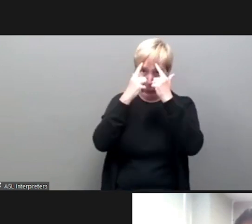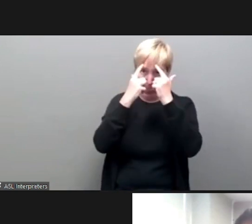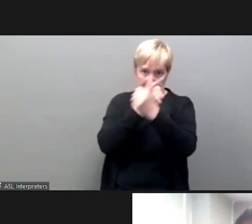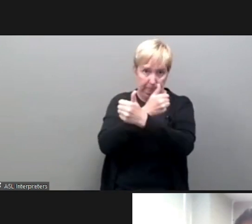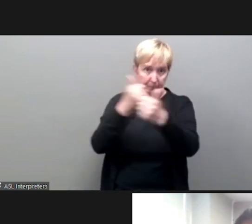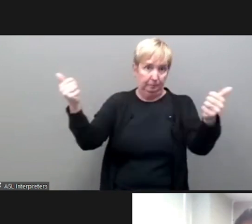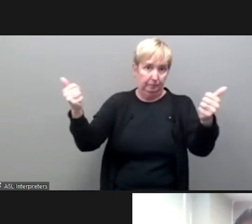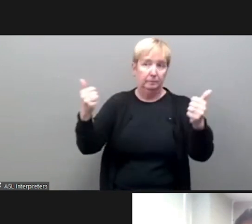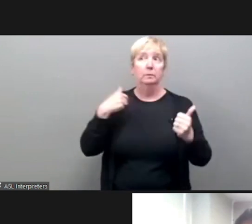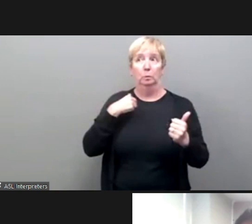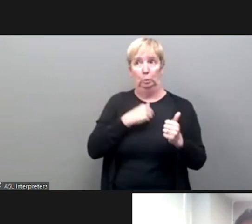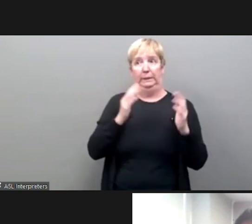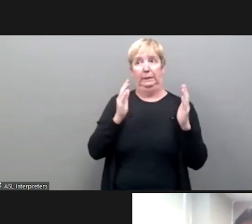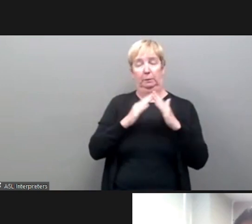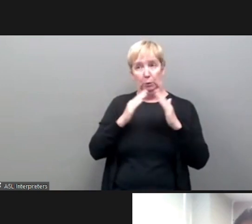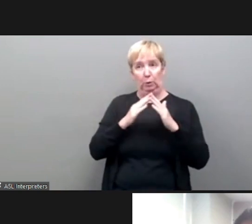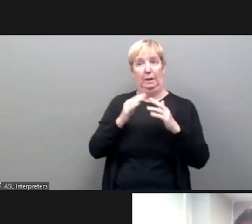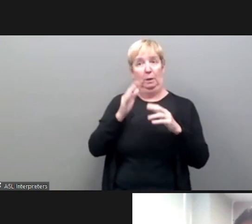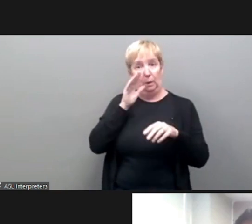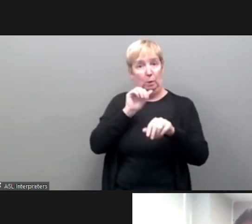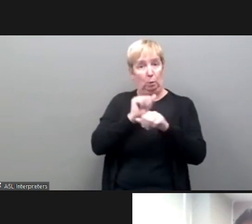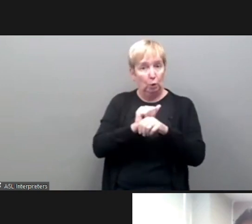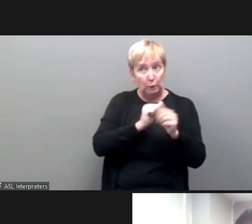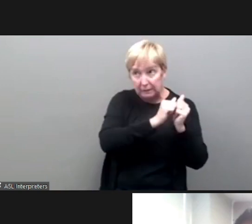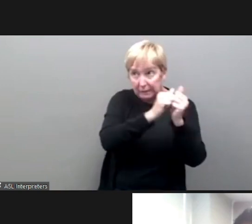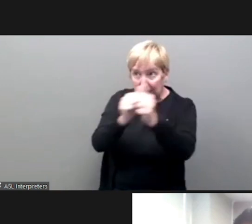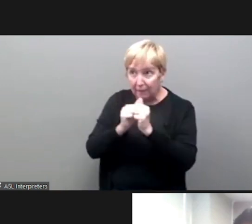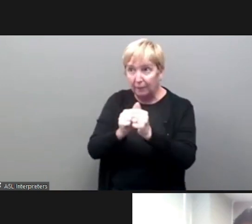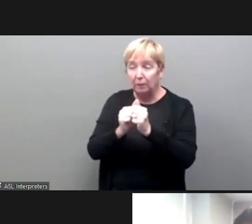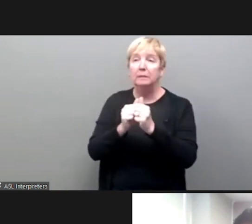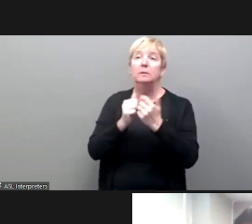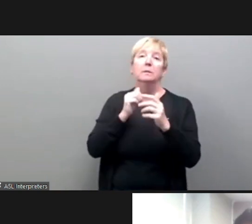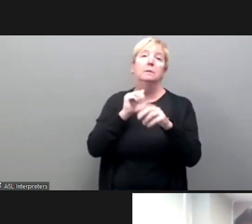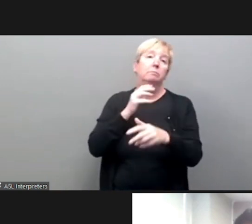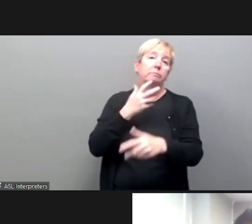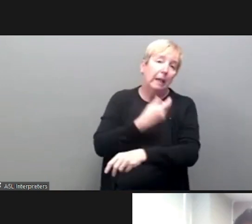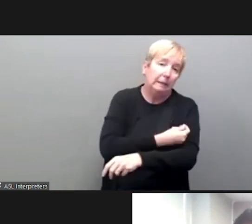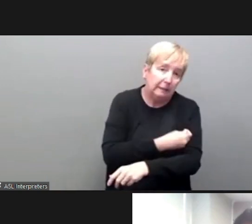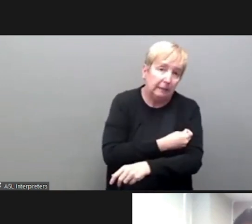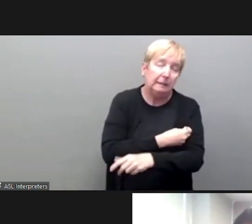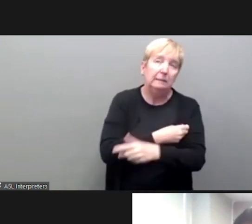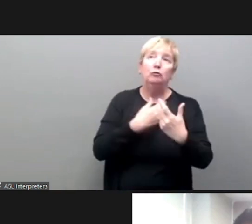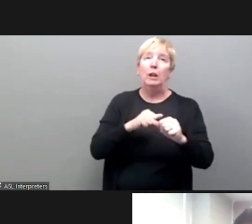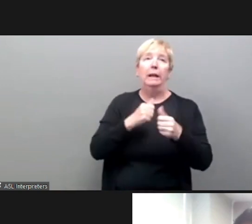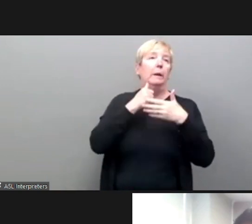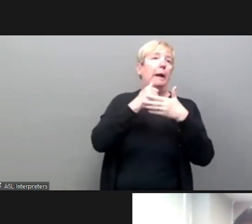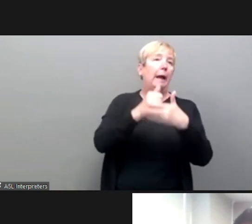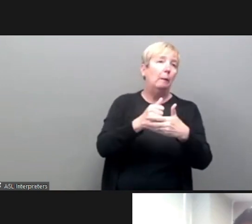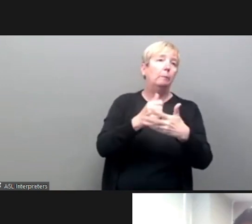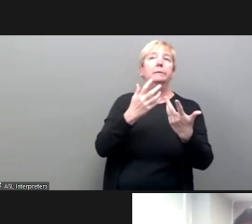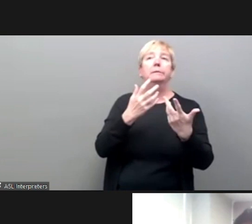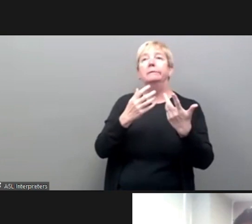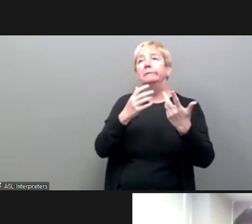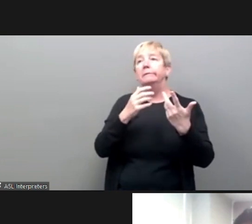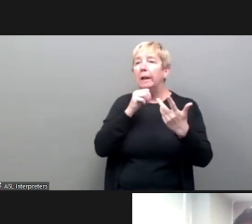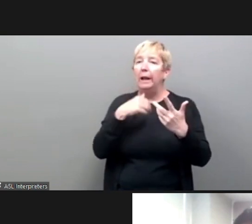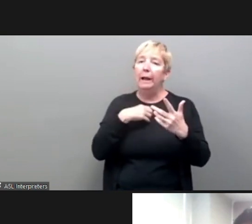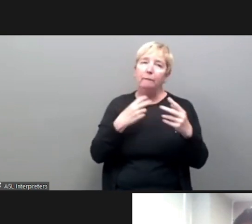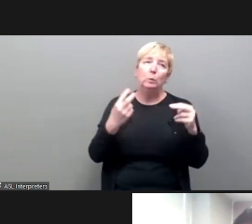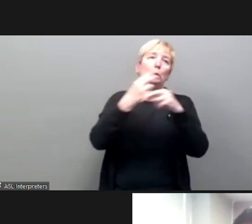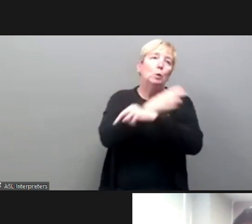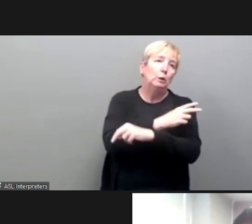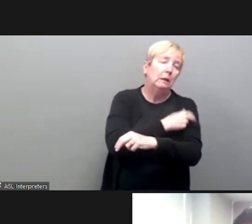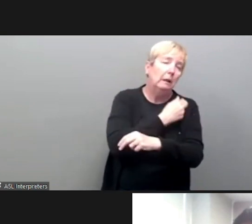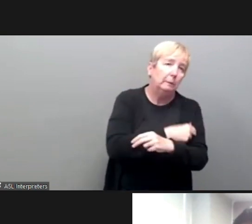as a community coming together and getting vaccinated to prevent more hospitalizations, more deaths, more difficulties